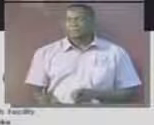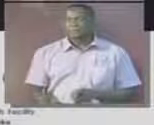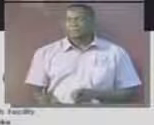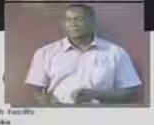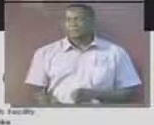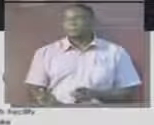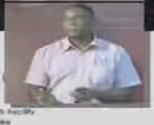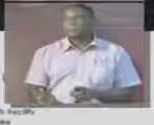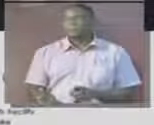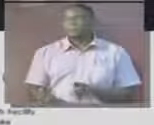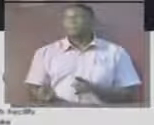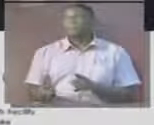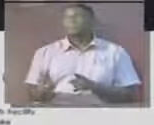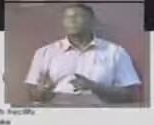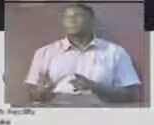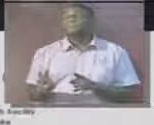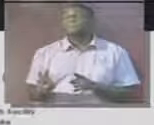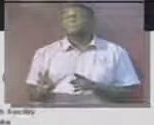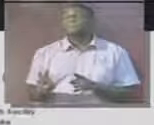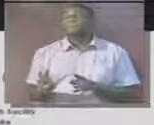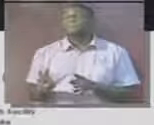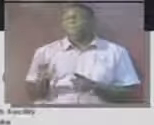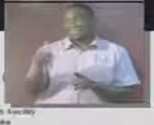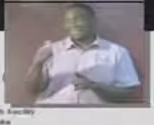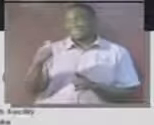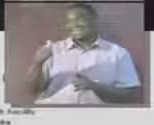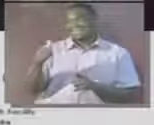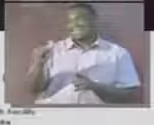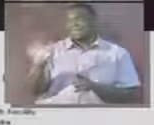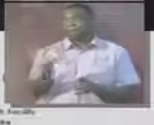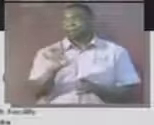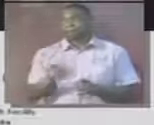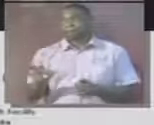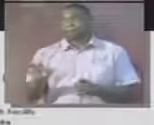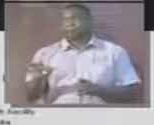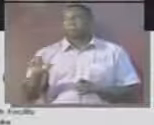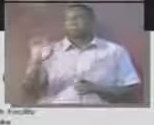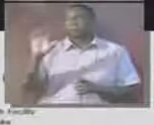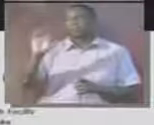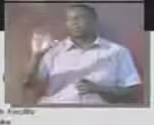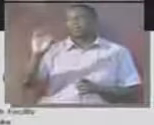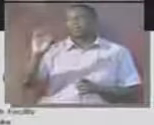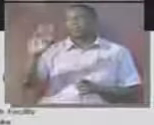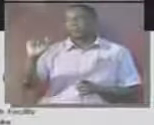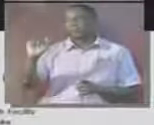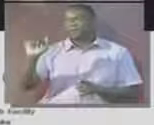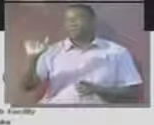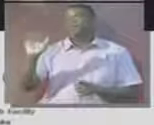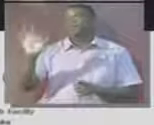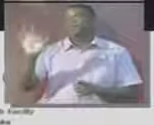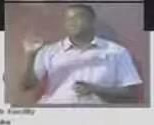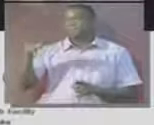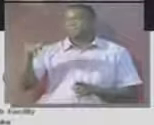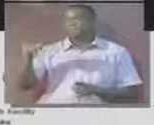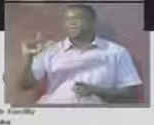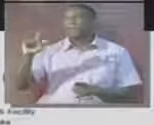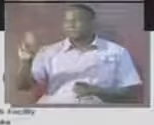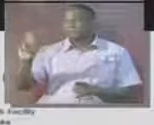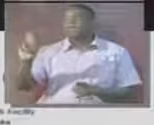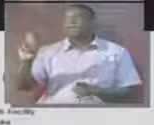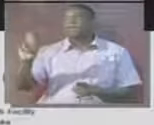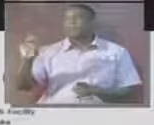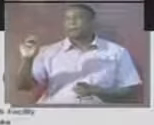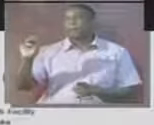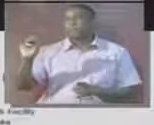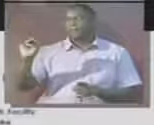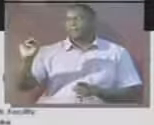few 100,000, 10 locations: Couva, Freeport, Laramine,